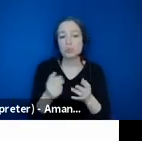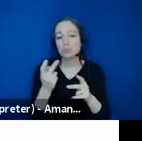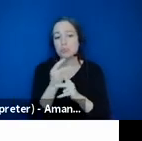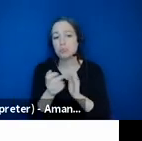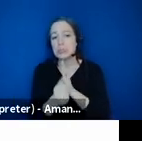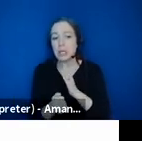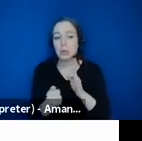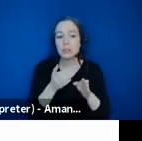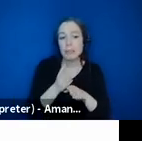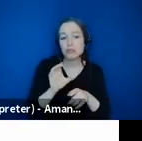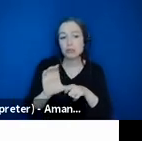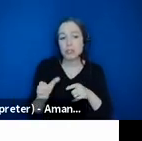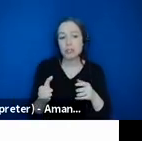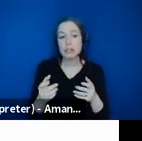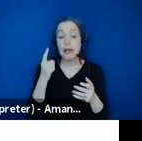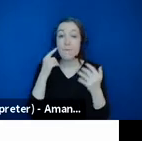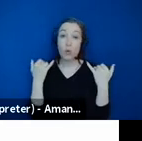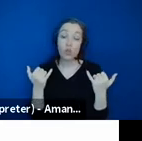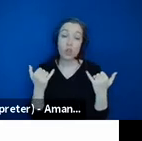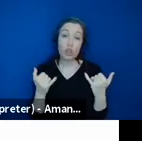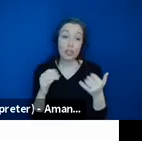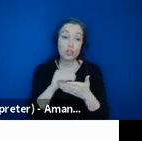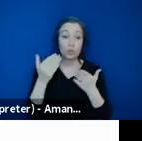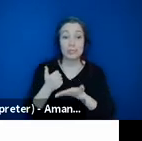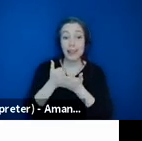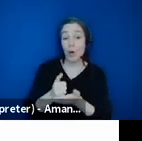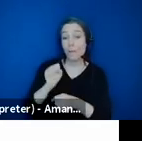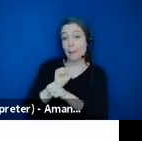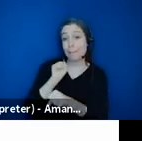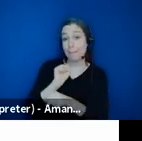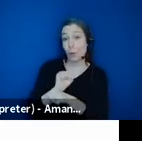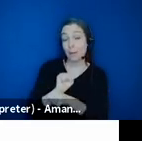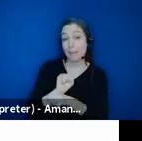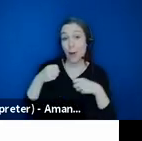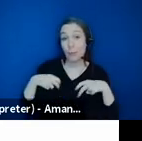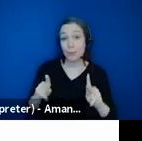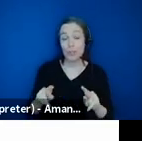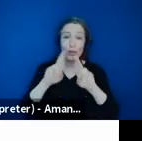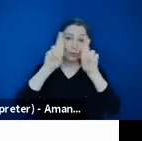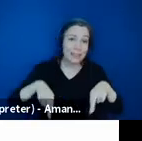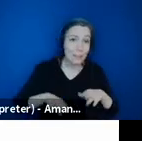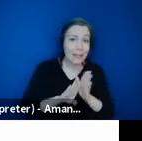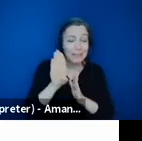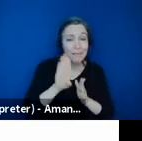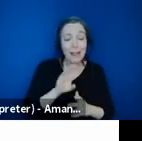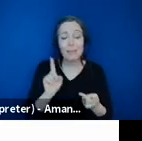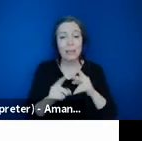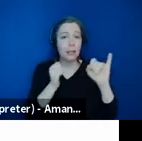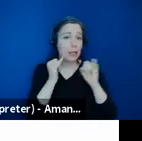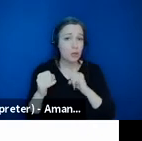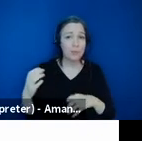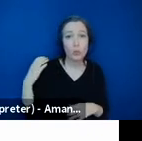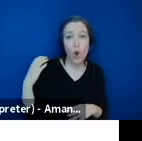current students, they help with employment opportunities through resume development and interview coaching, and they assist with networking to find